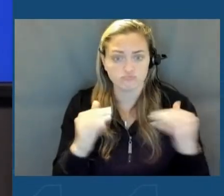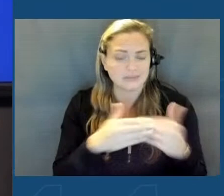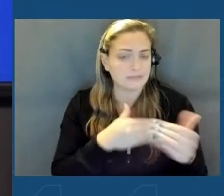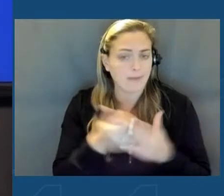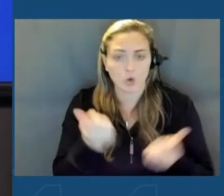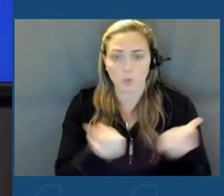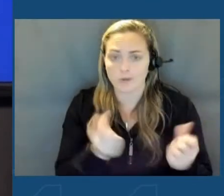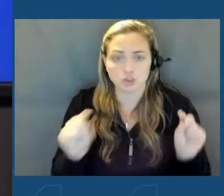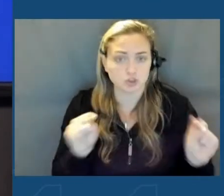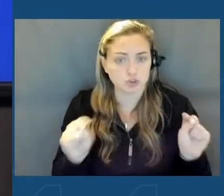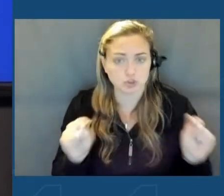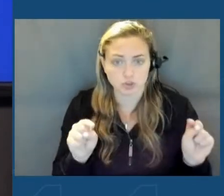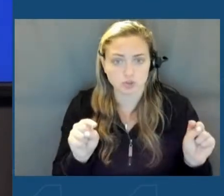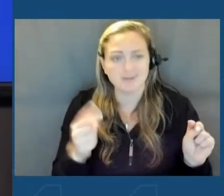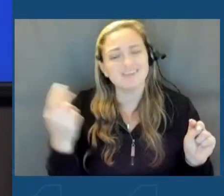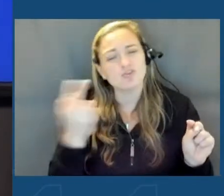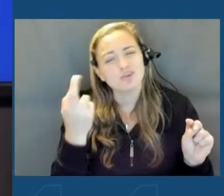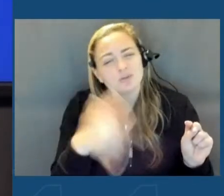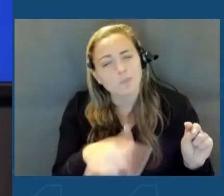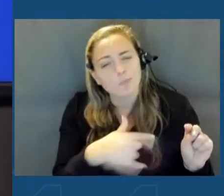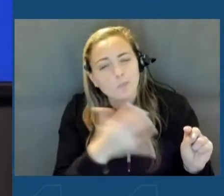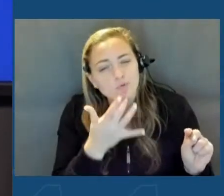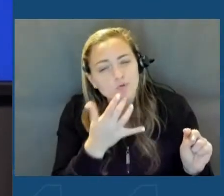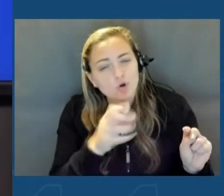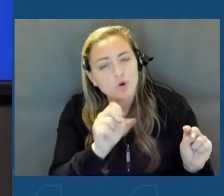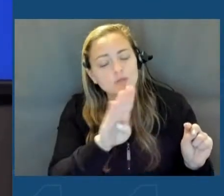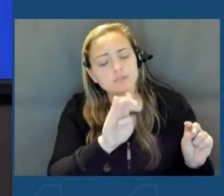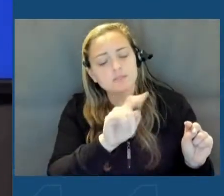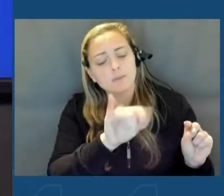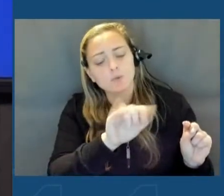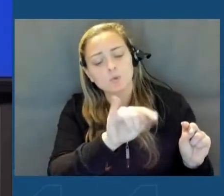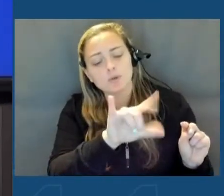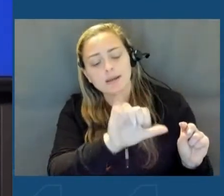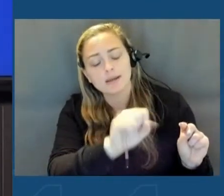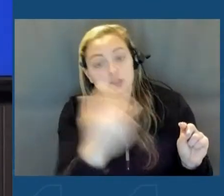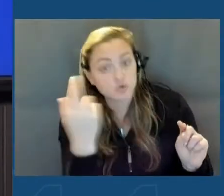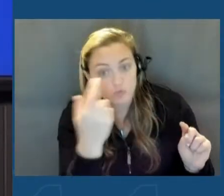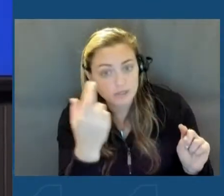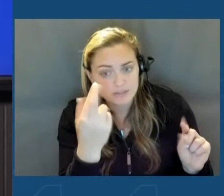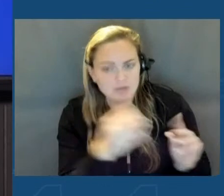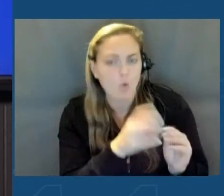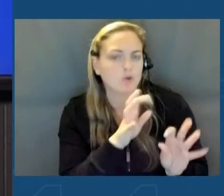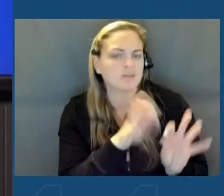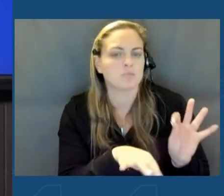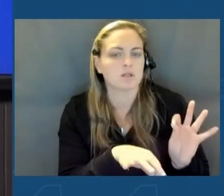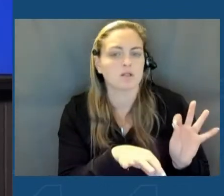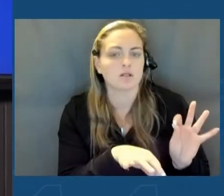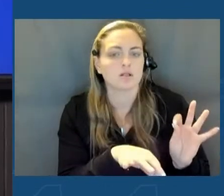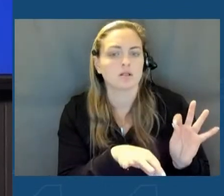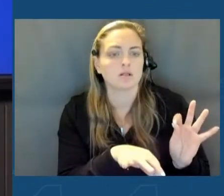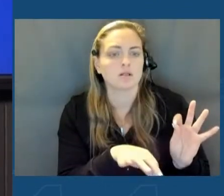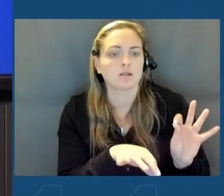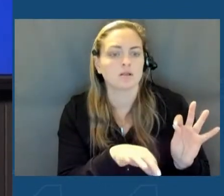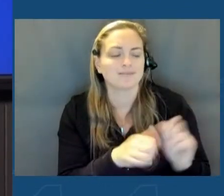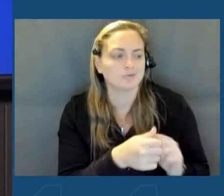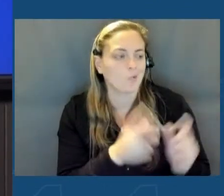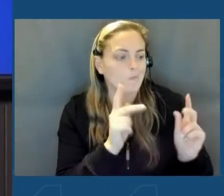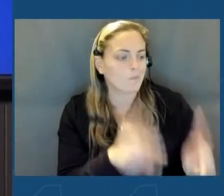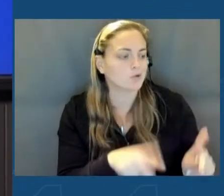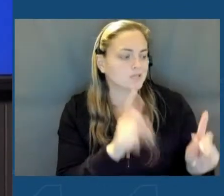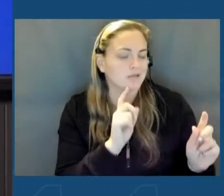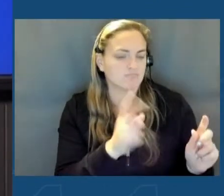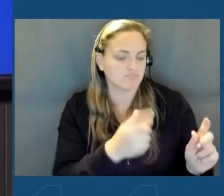that we often prefer subcutaneous is that it's simpler operationally. As somebody who's given both types